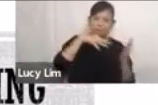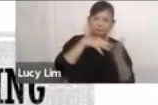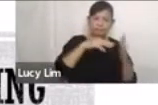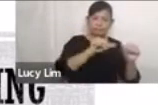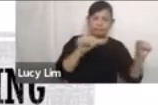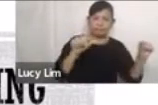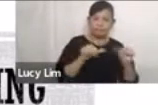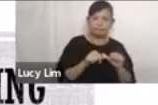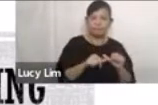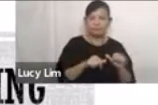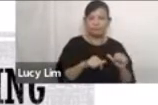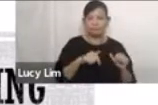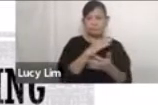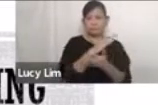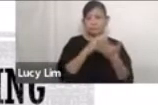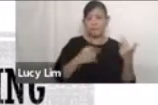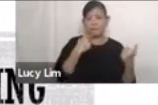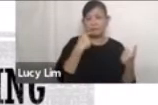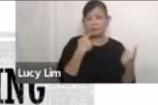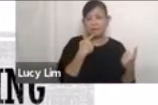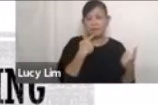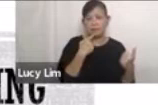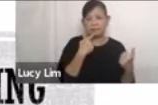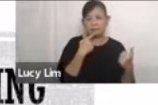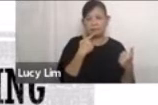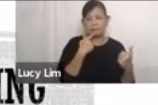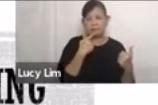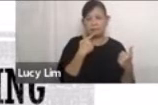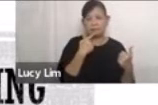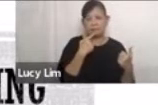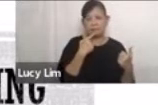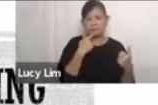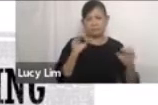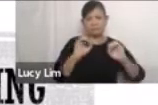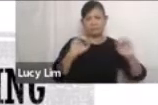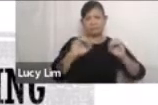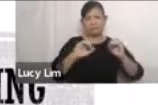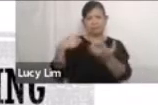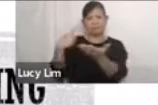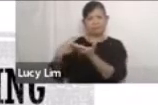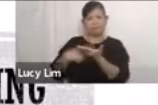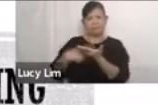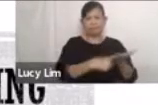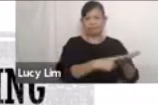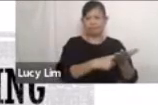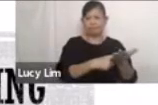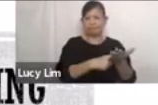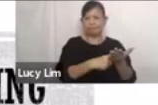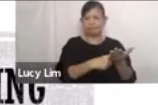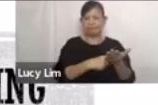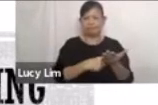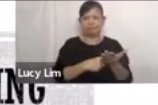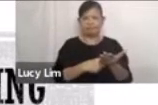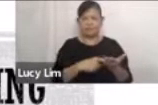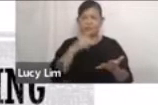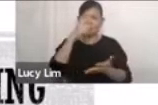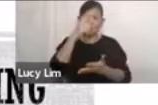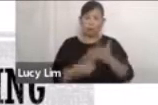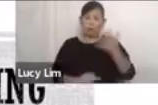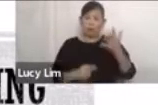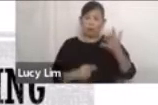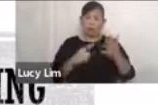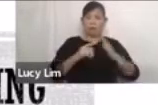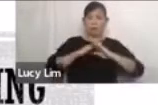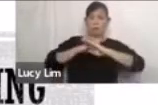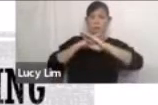Ganj even said that there is no discussion about what kind of contraceptive to use, so there is